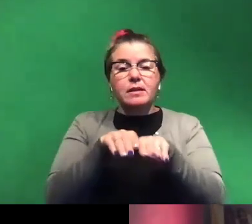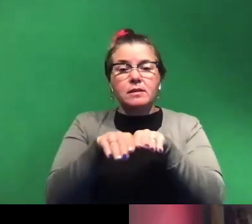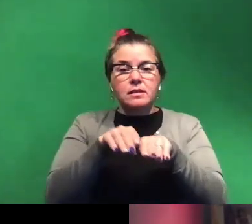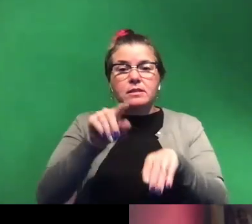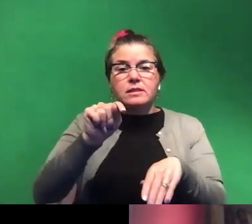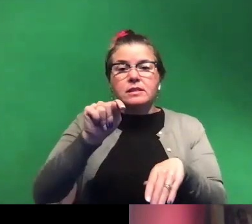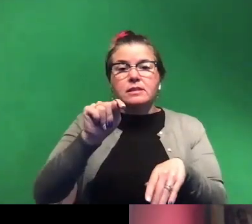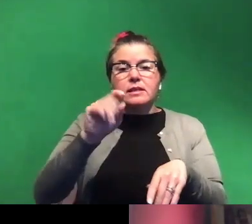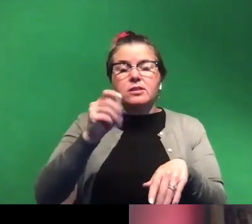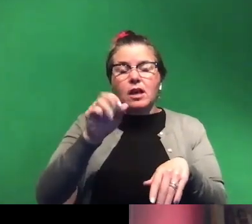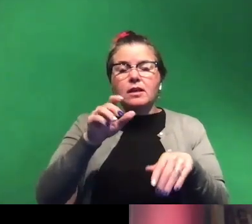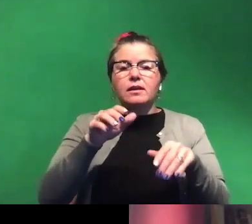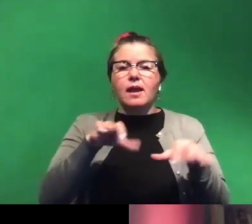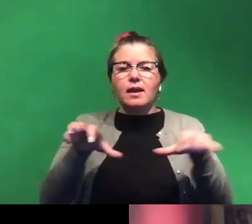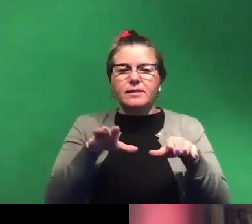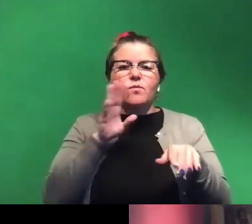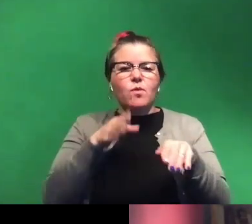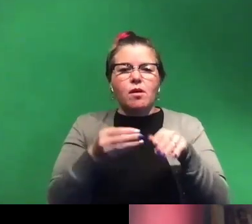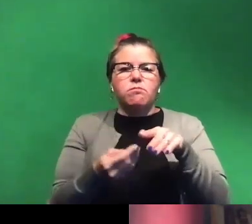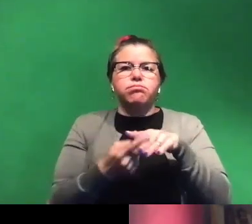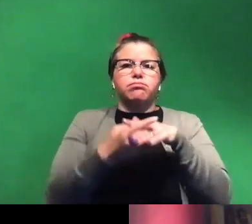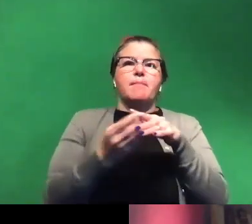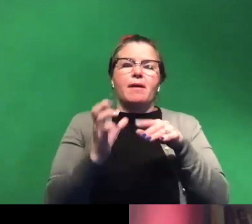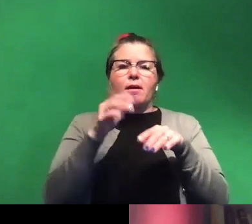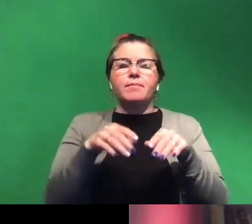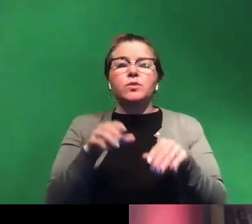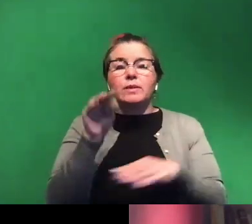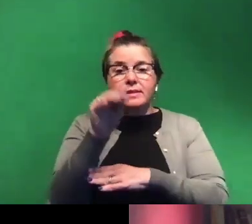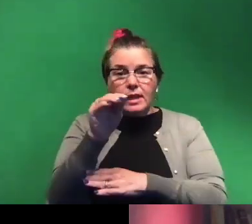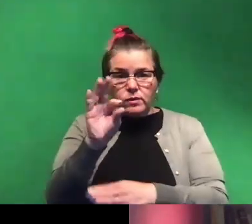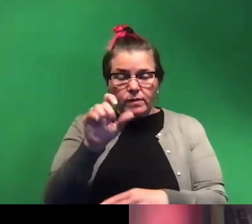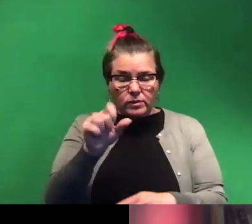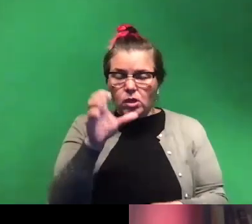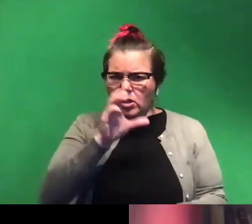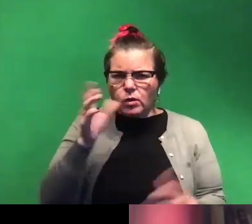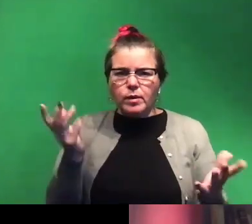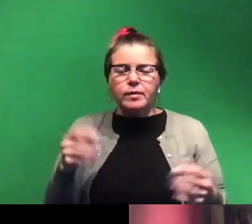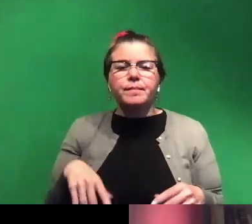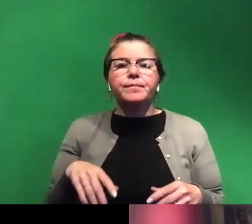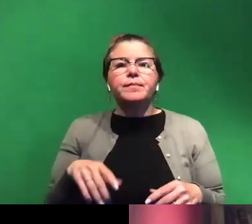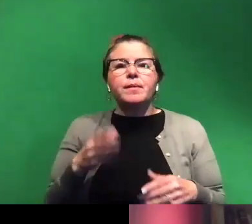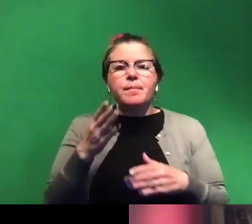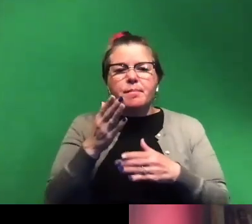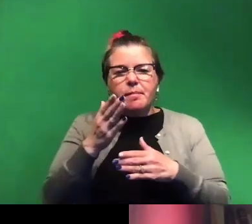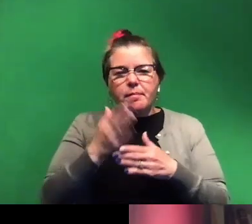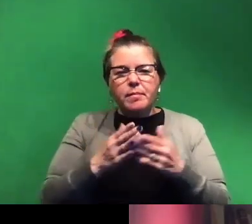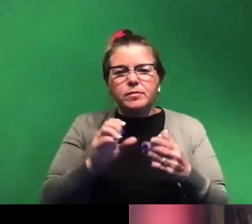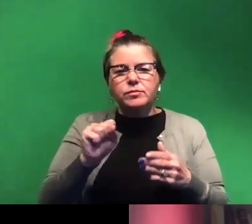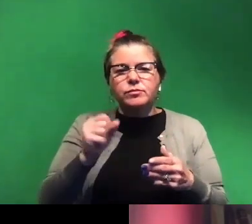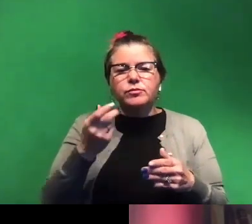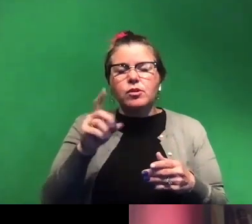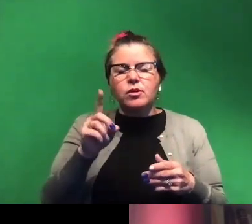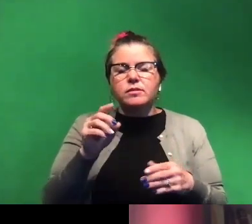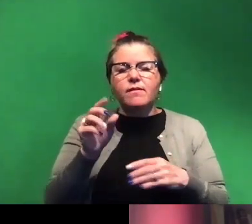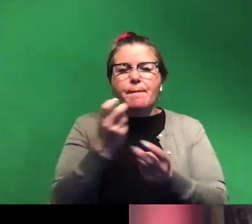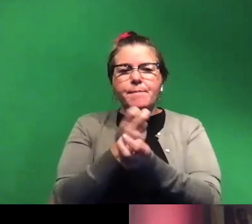brings them back up to the surface. So when we're looking for like dinosaur fossils, we usually look for like shards of bone, what we call float. Like these bones